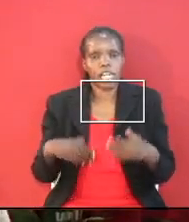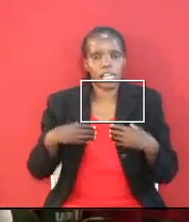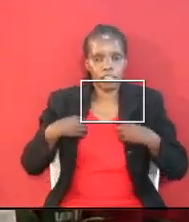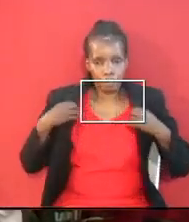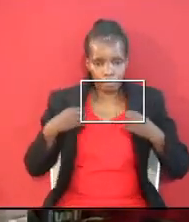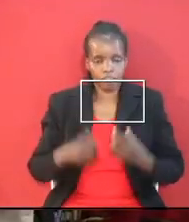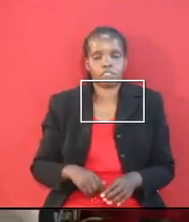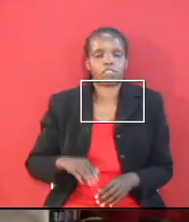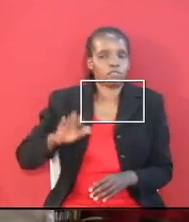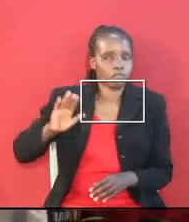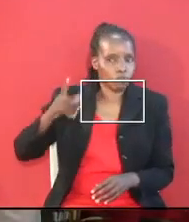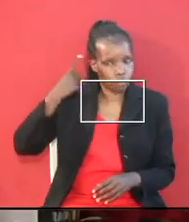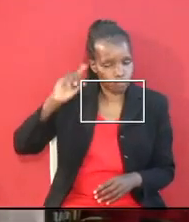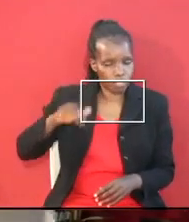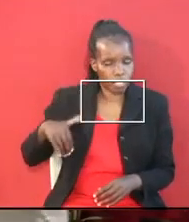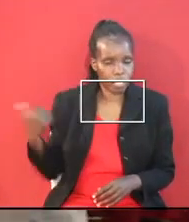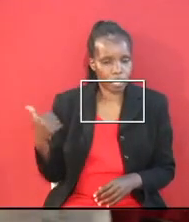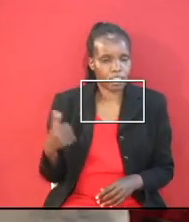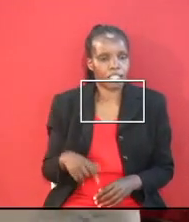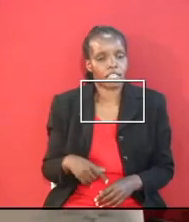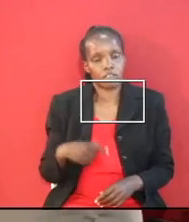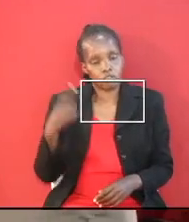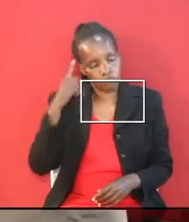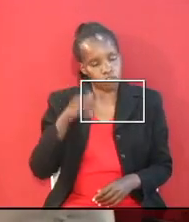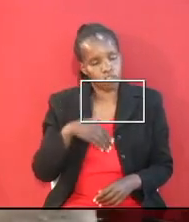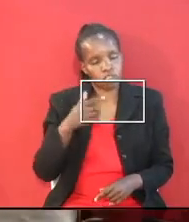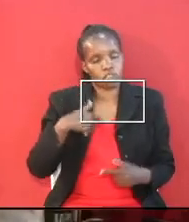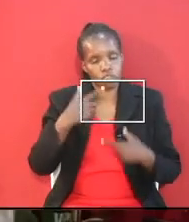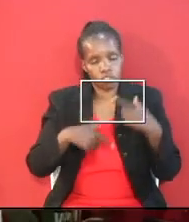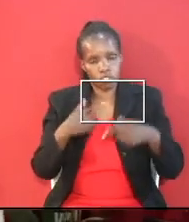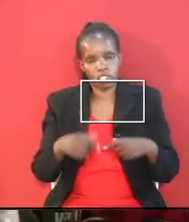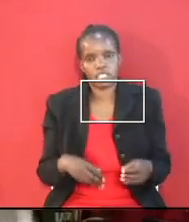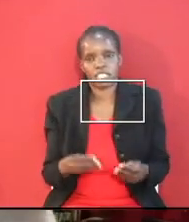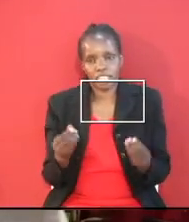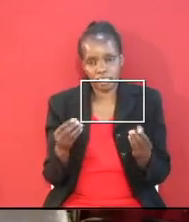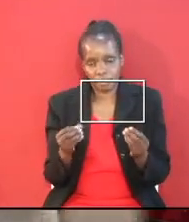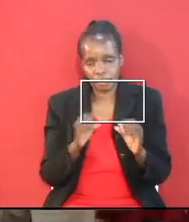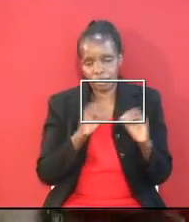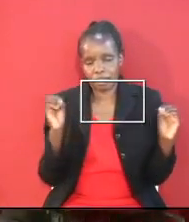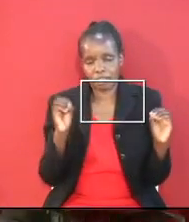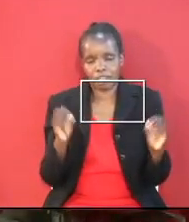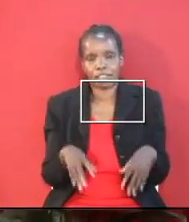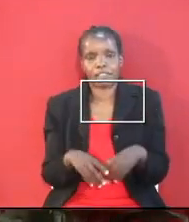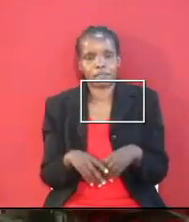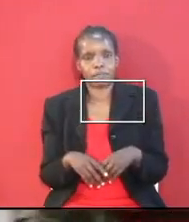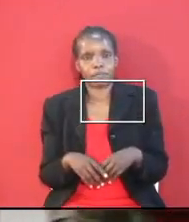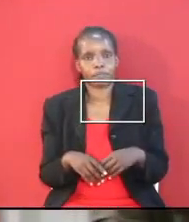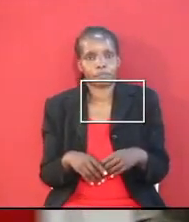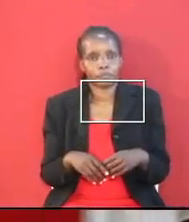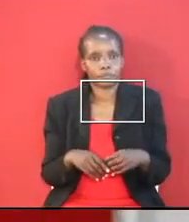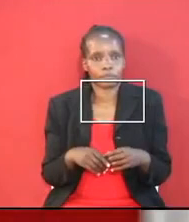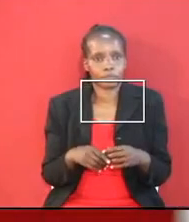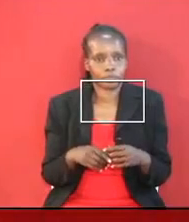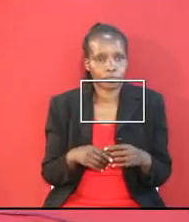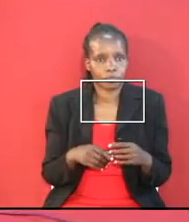For the one who was coming after him. For you to carry on, it's not easy. One more person who was called